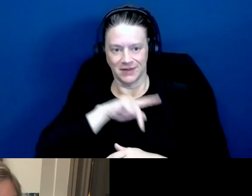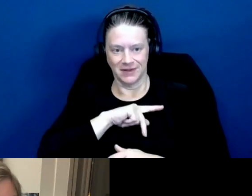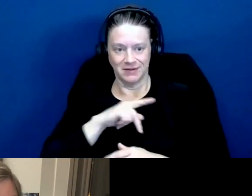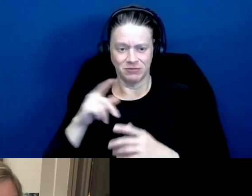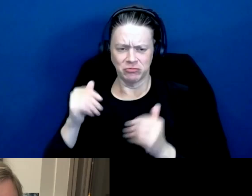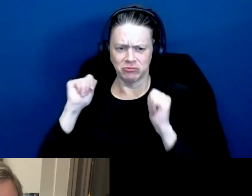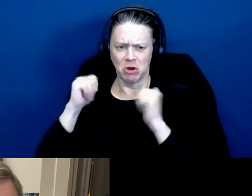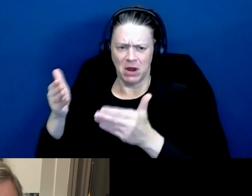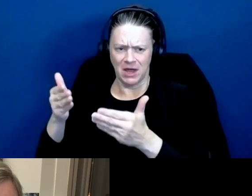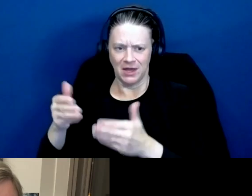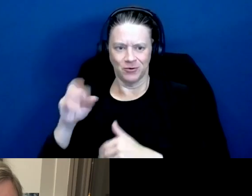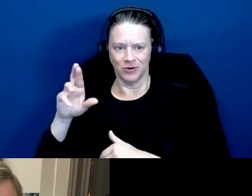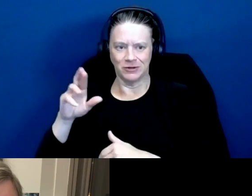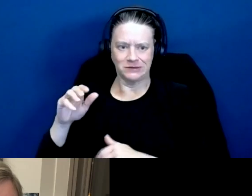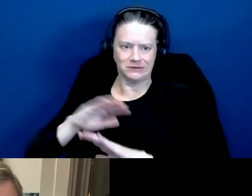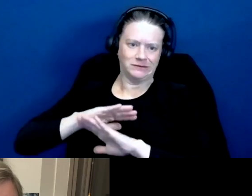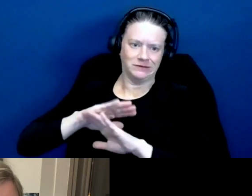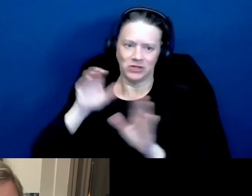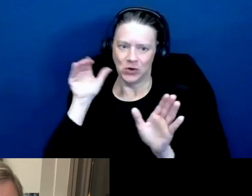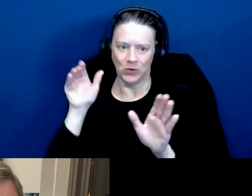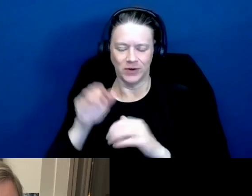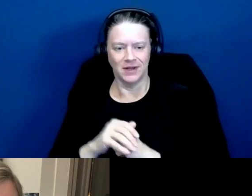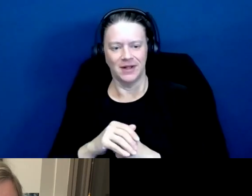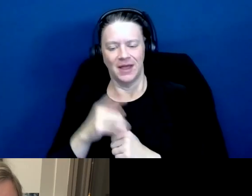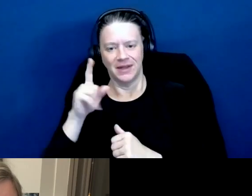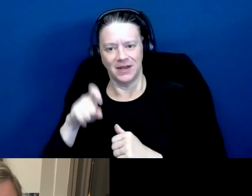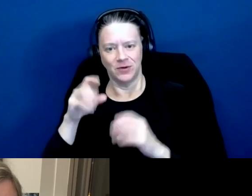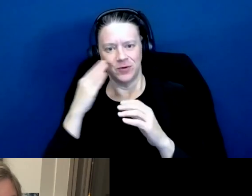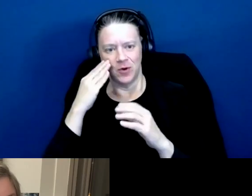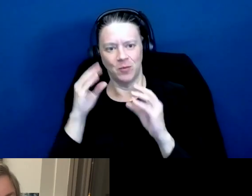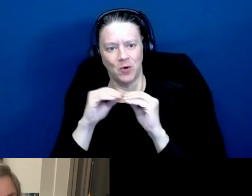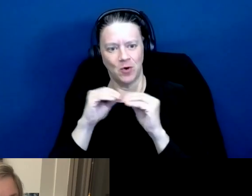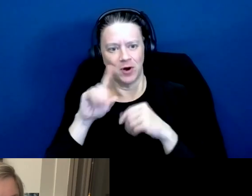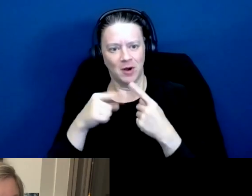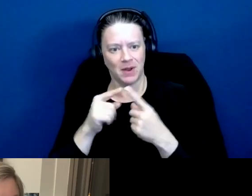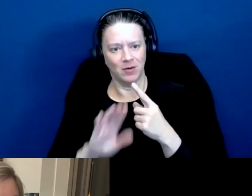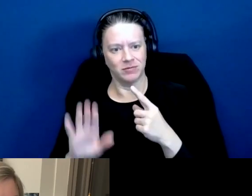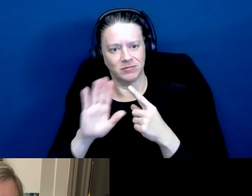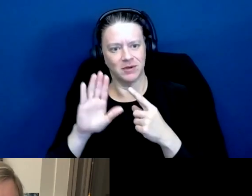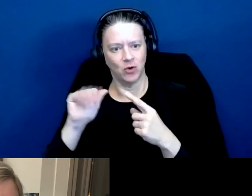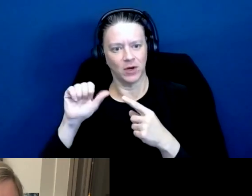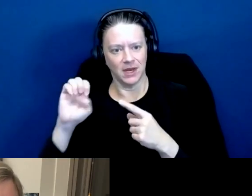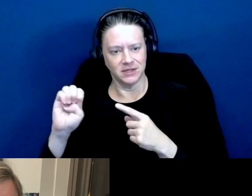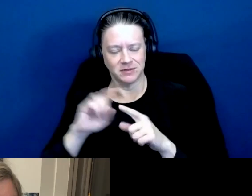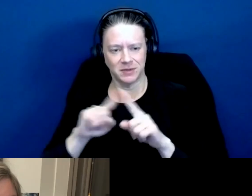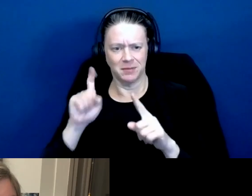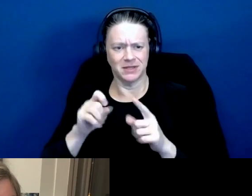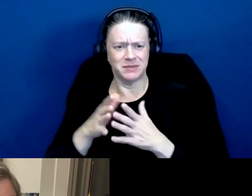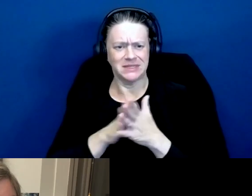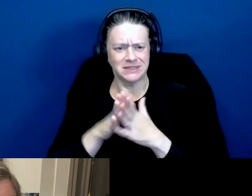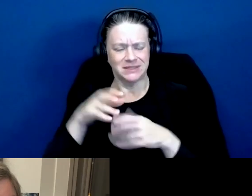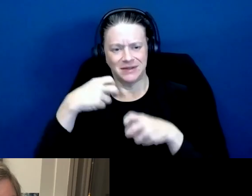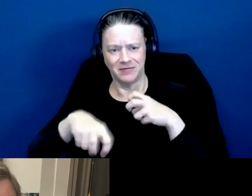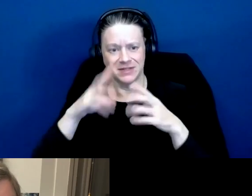I would need to know more about the case, but I can definitely hear how agonizing it must be for you to have to make this